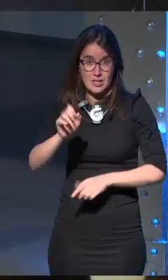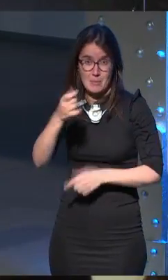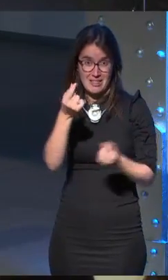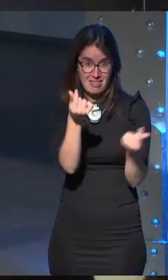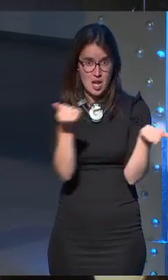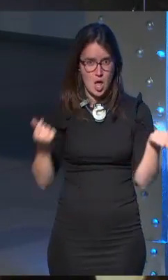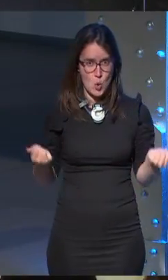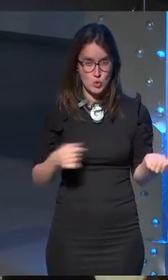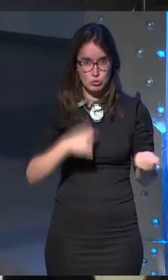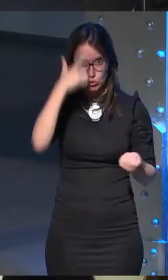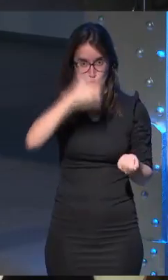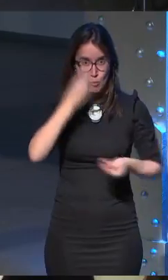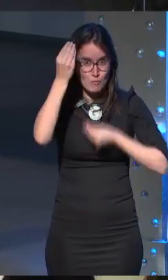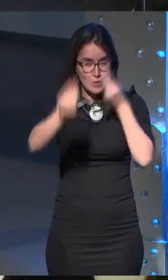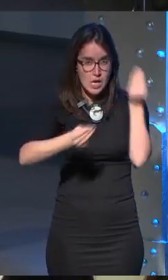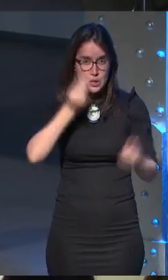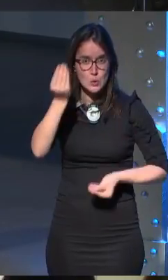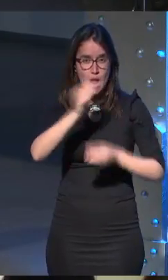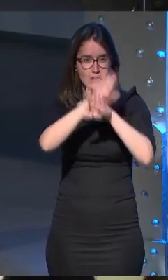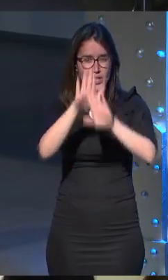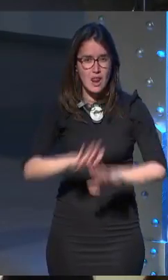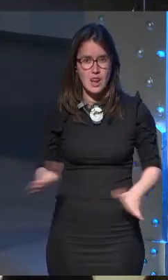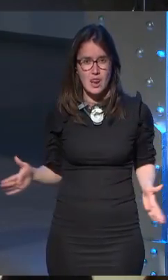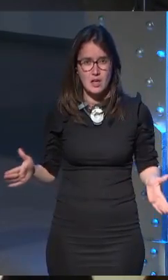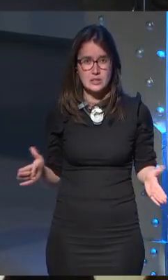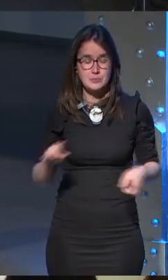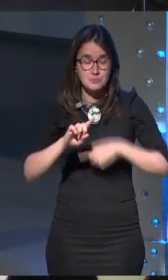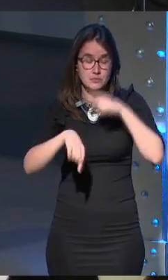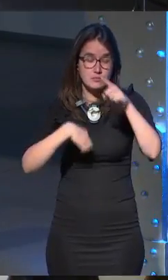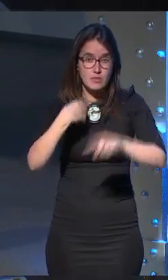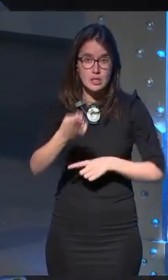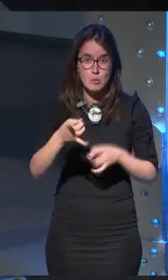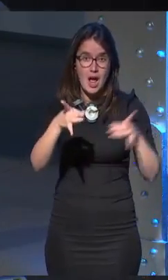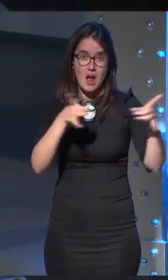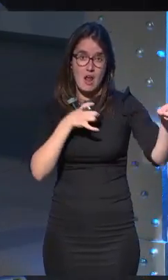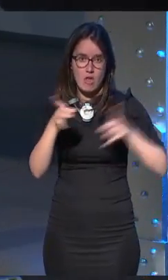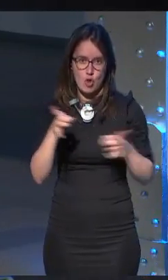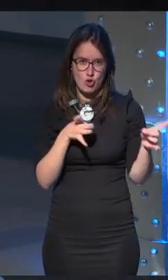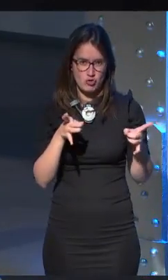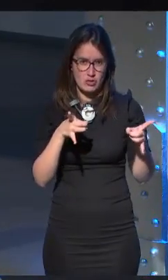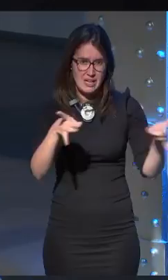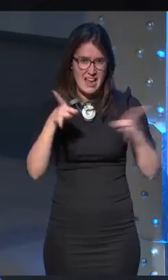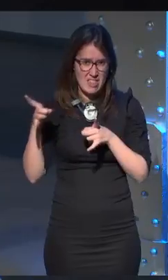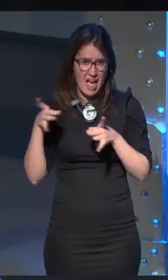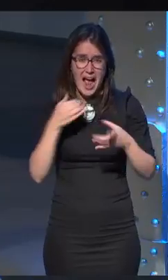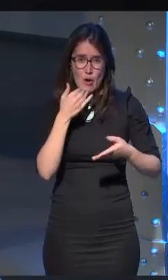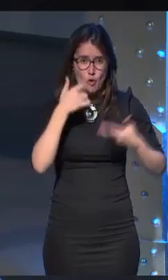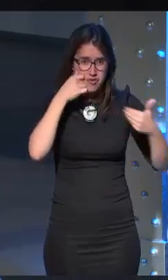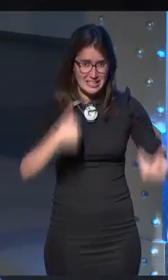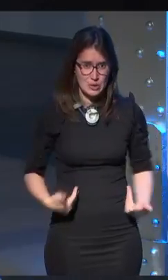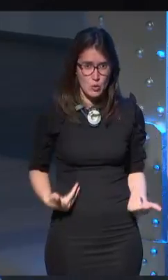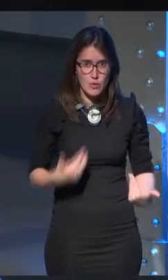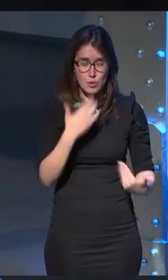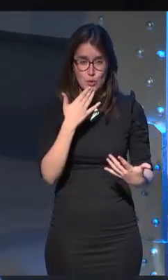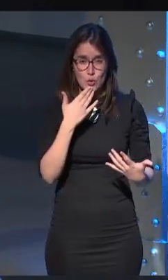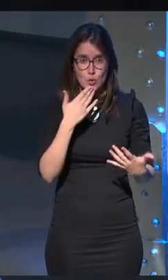I would say after that, it's, radiation, I would say, so physical. When you get away from the magnetic field of the Earth, you get a lot